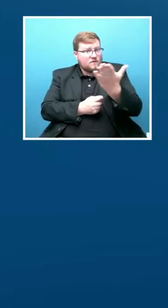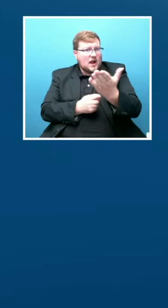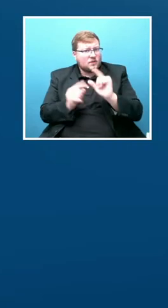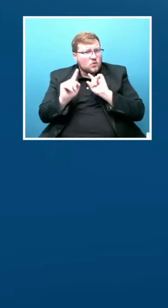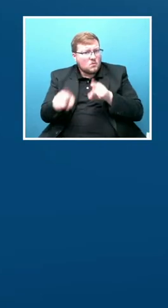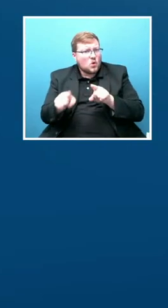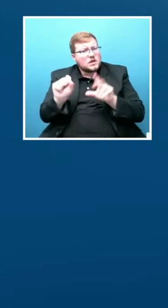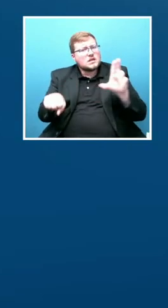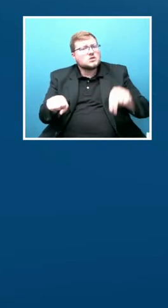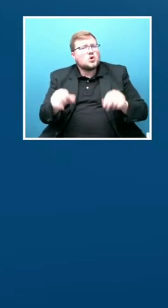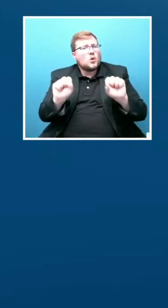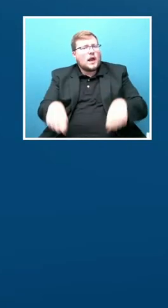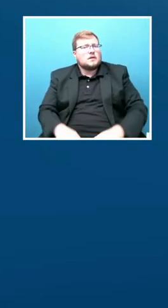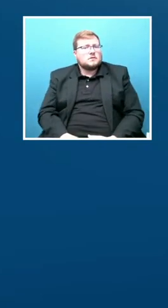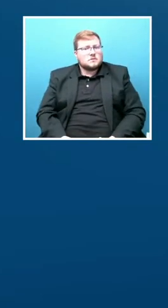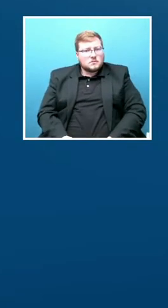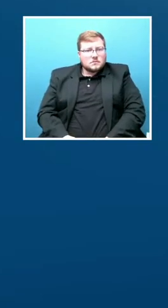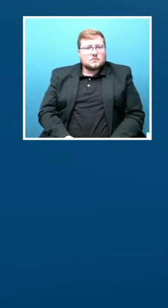us?